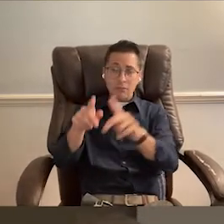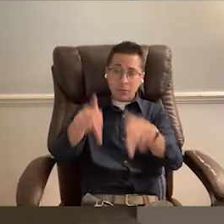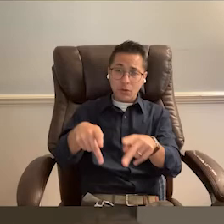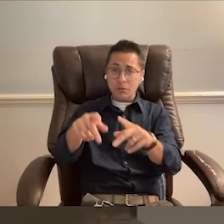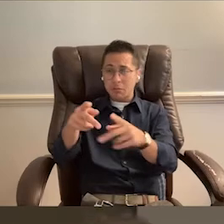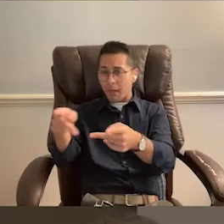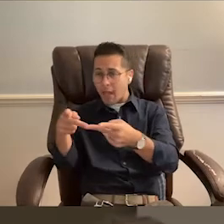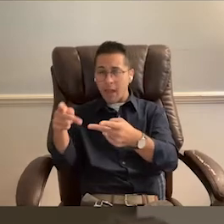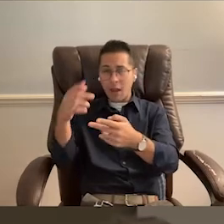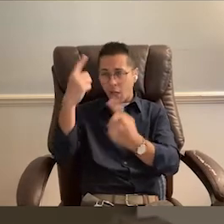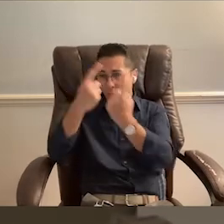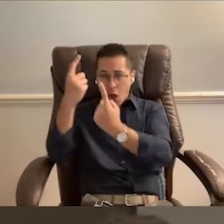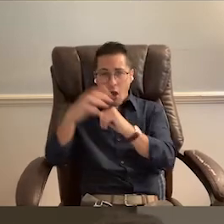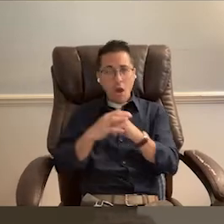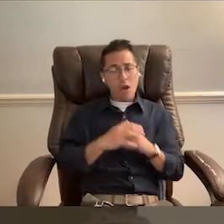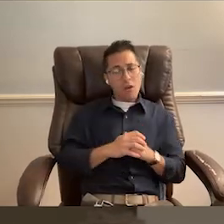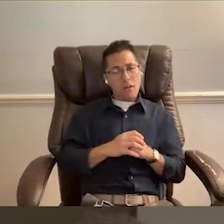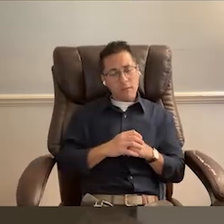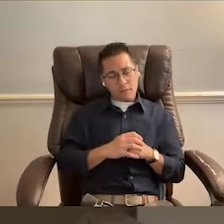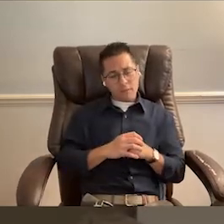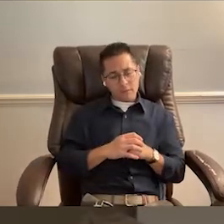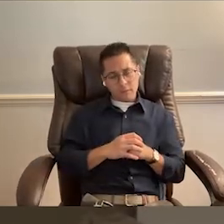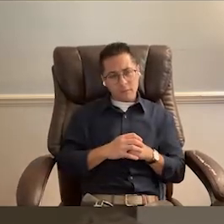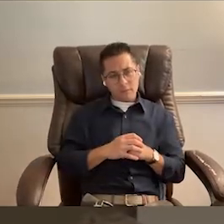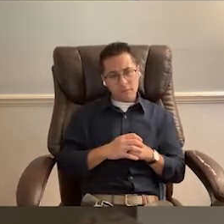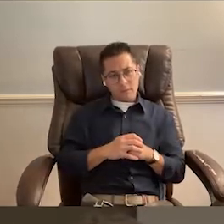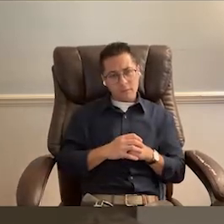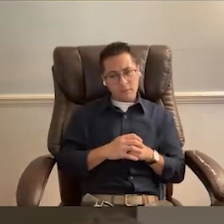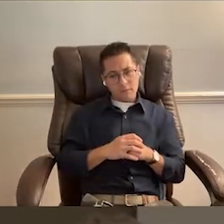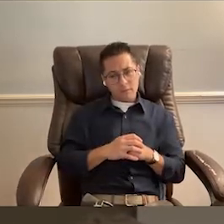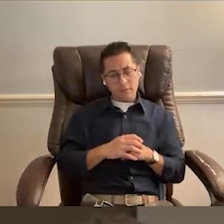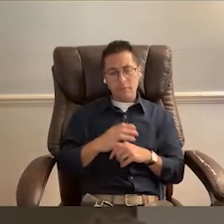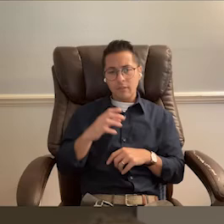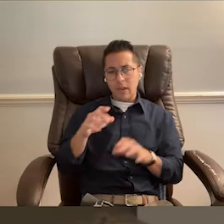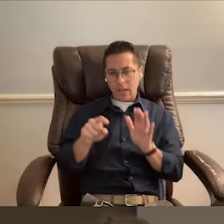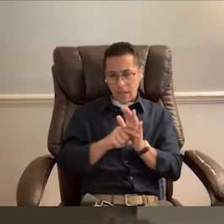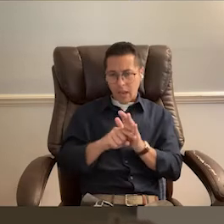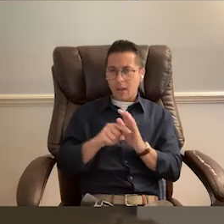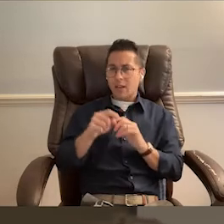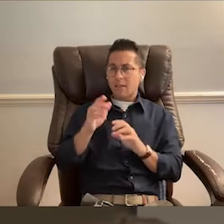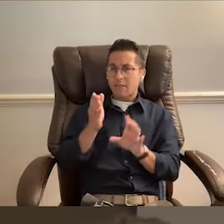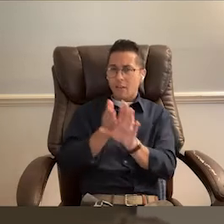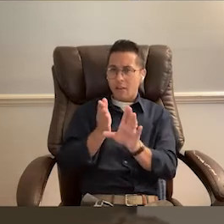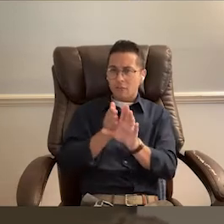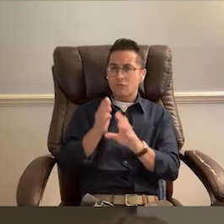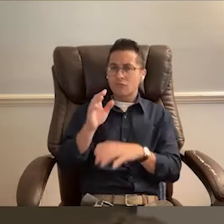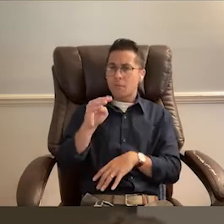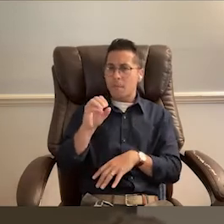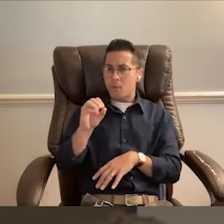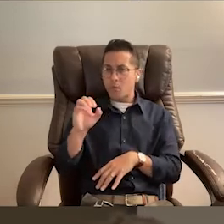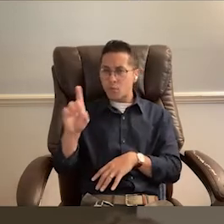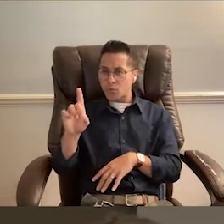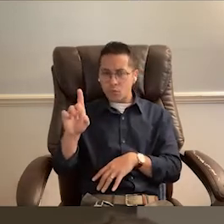with that person or event, including the person, place, or thought itself. Increased arousal